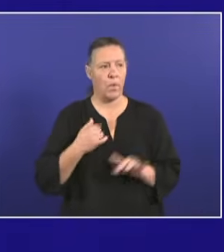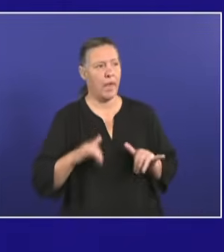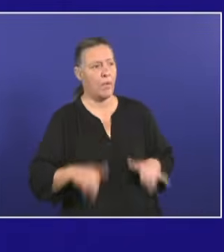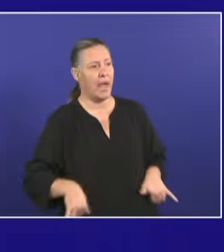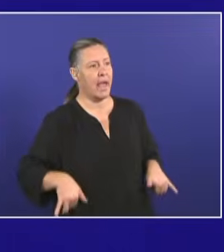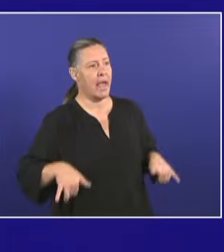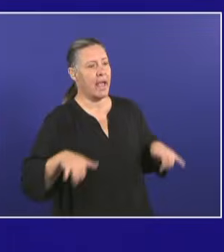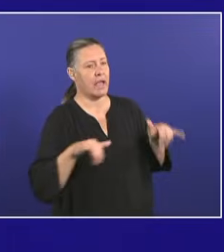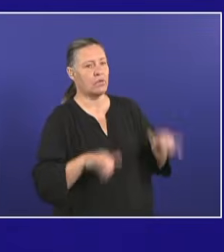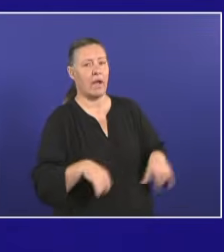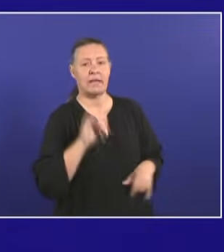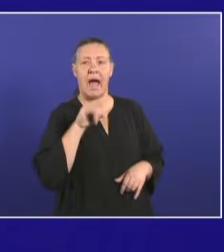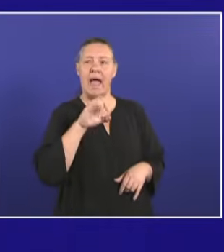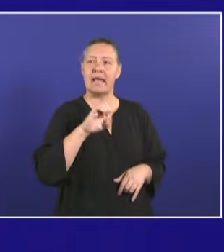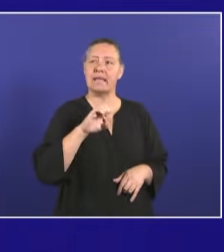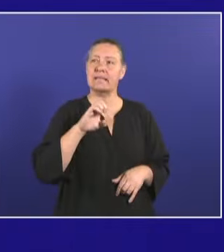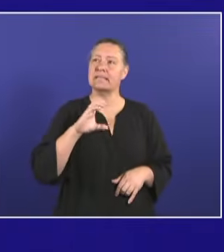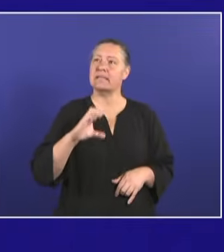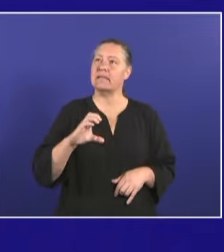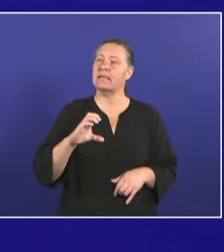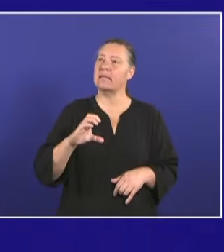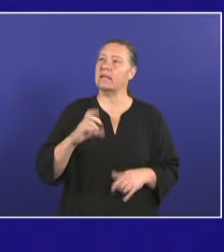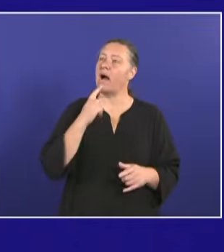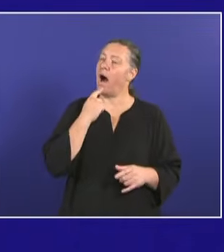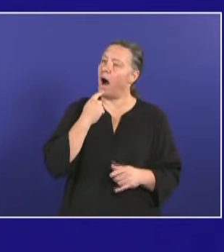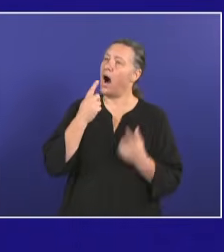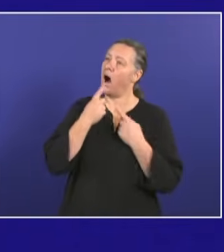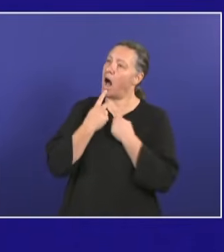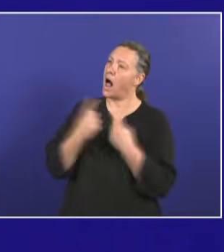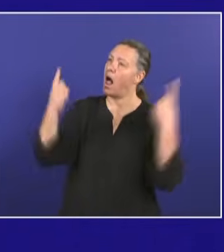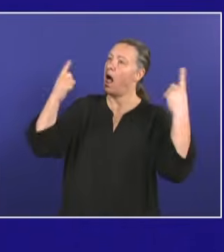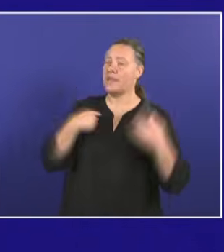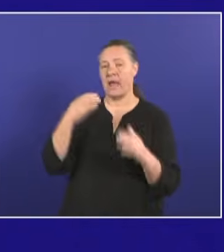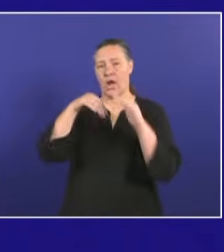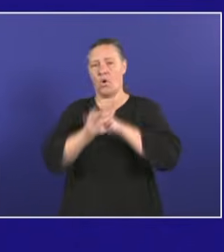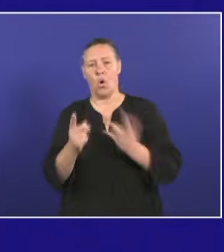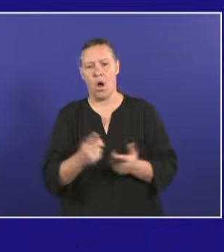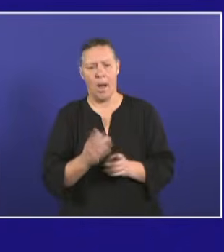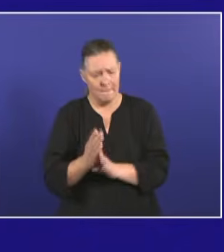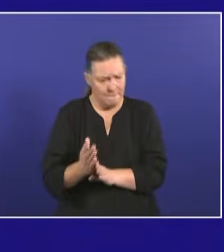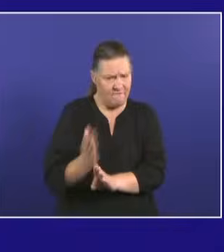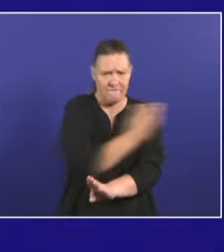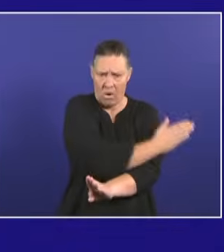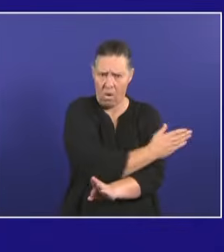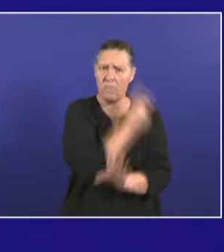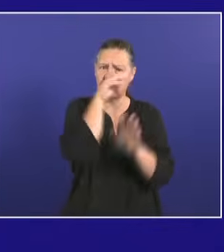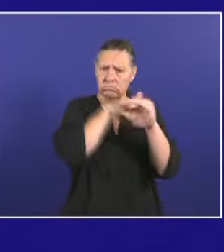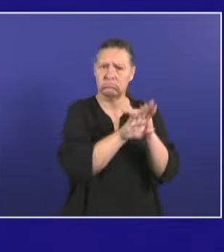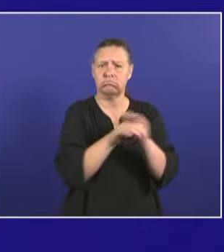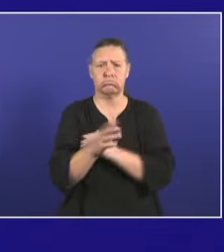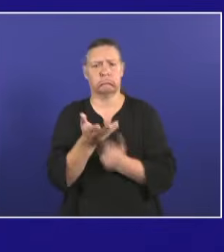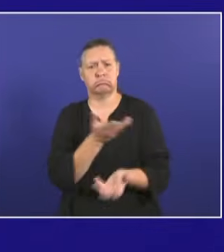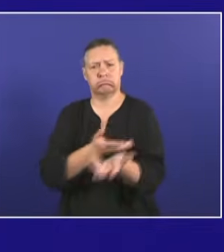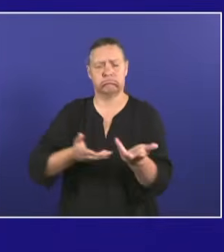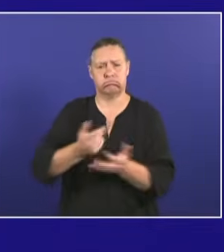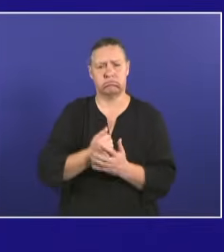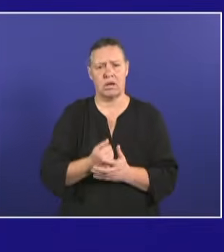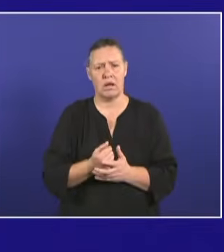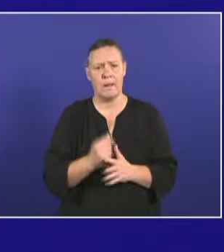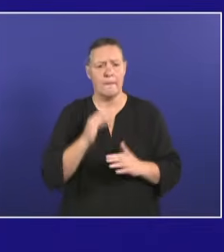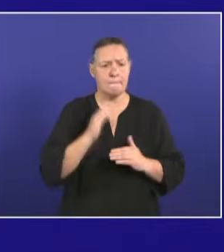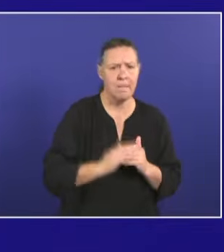waits for the IEC to proclaim an election day to go and speak to our voters. We go and speak to our voters. We are constantly